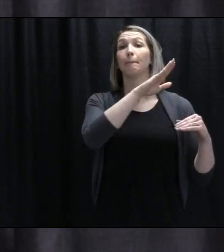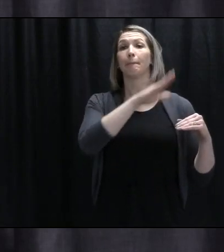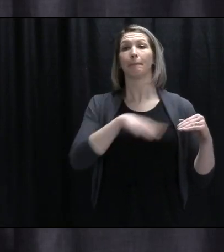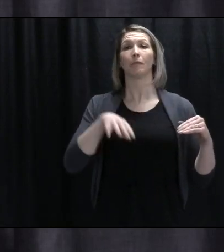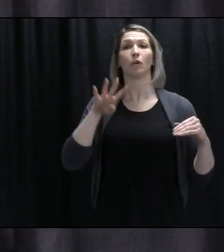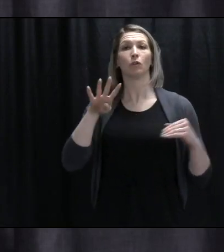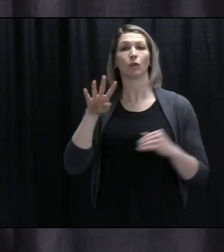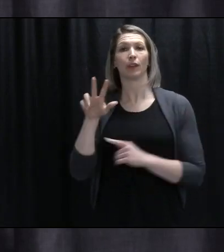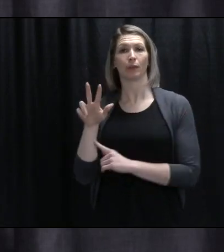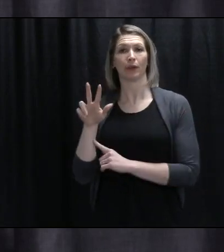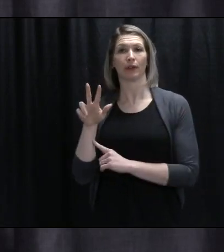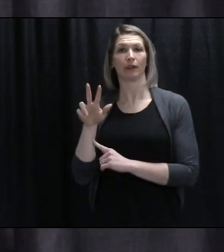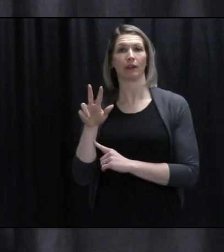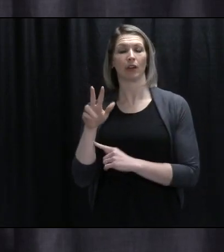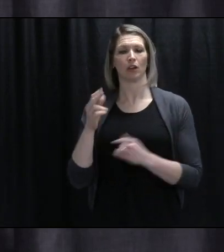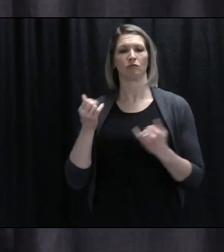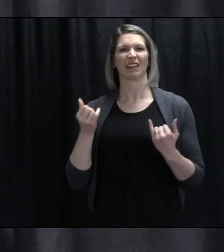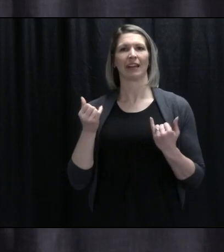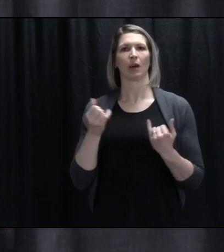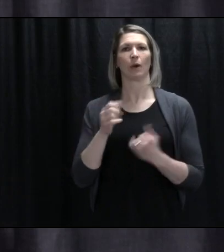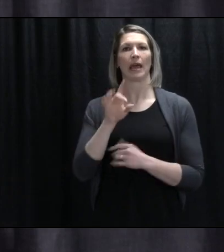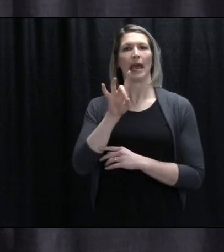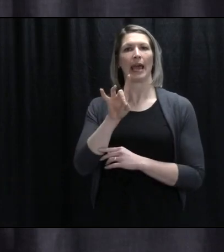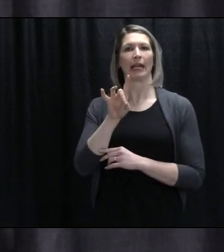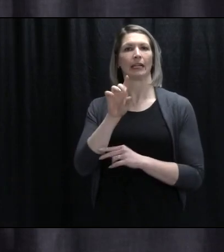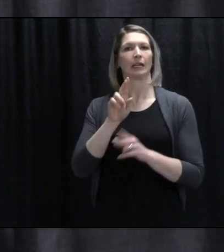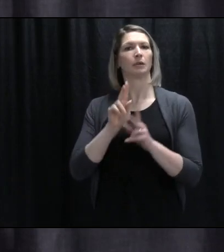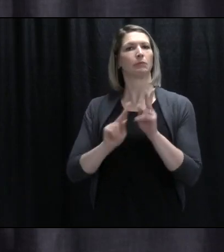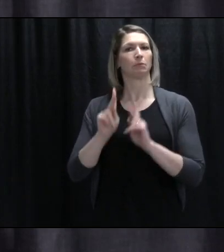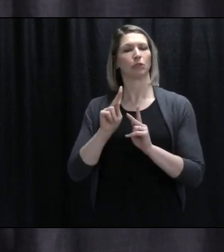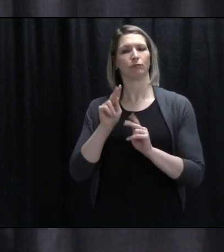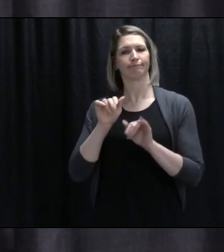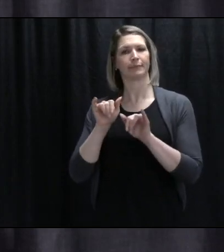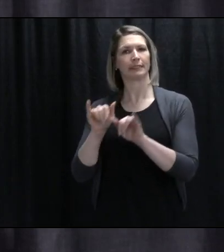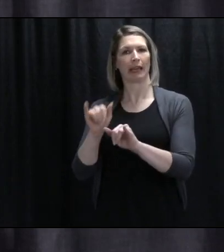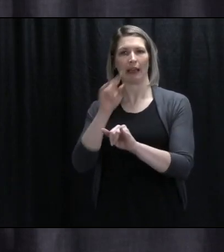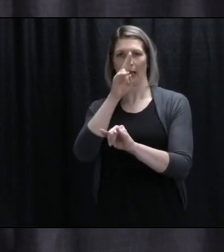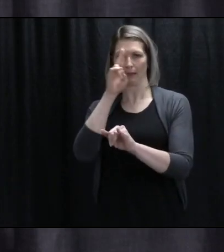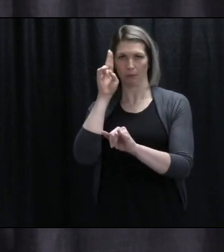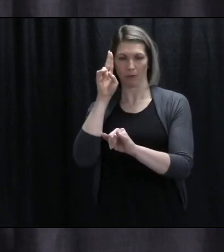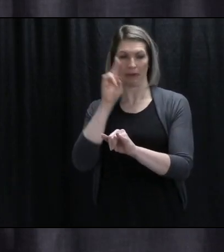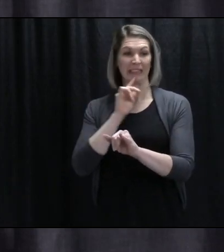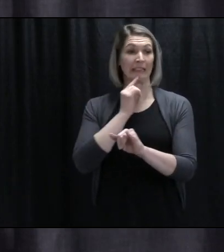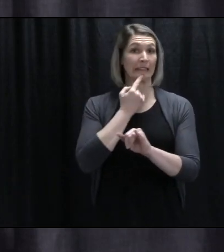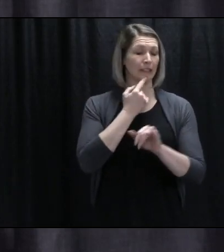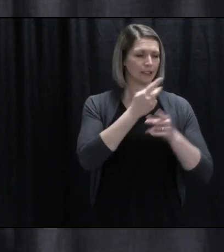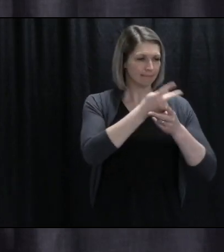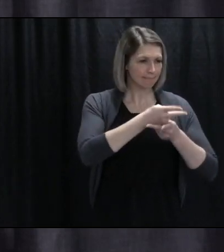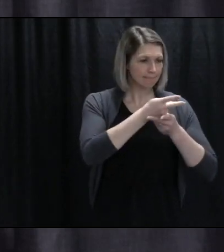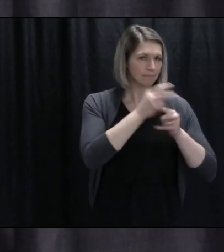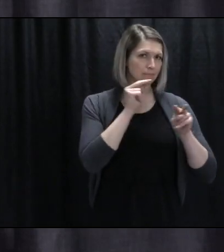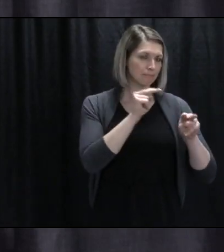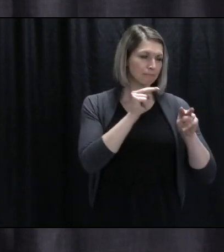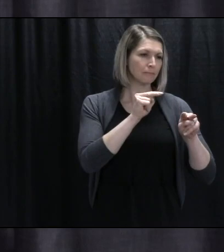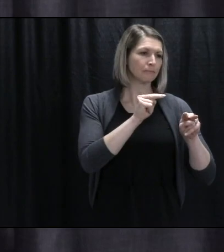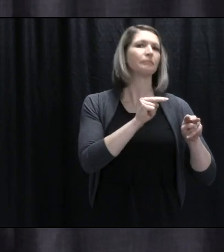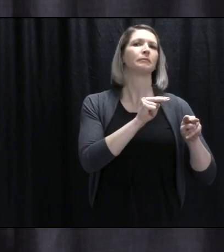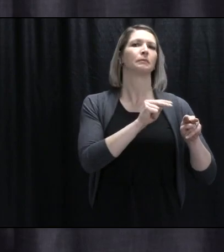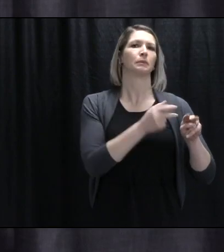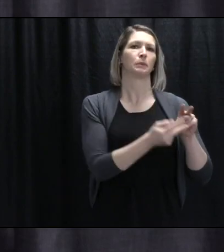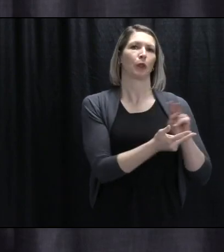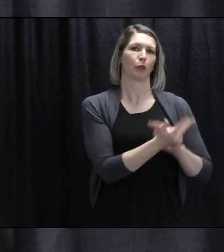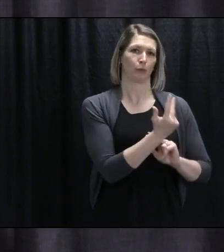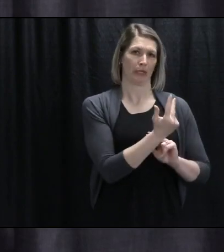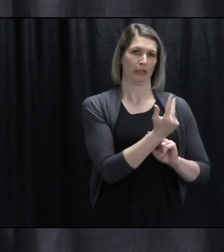8 people are in hospital due to the virus. Of these patients, 2 are in intensive care. 32 people have